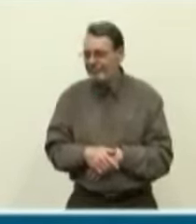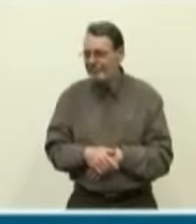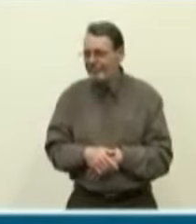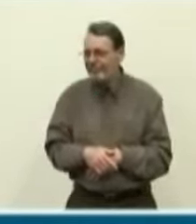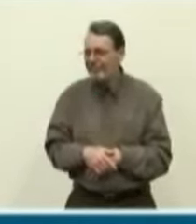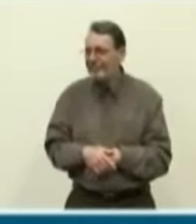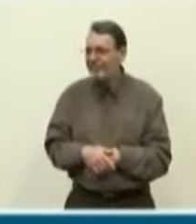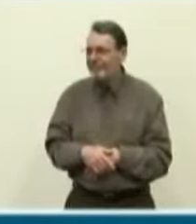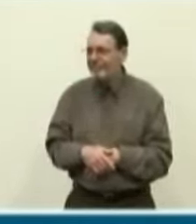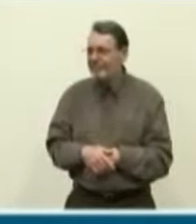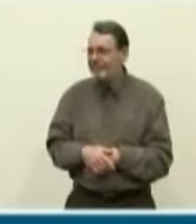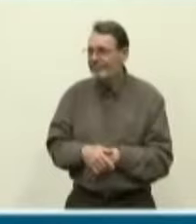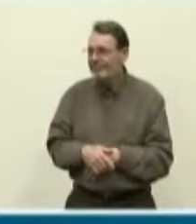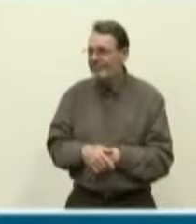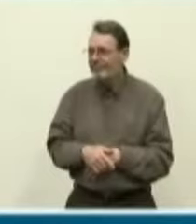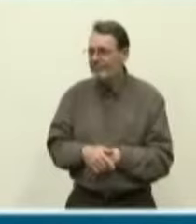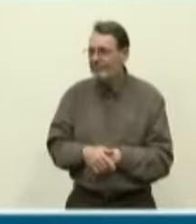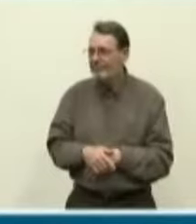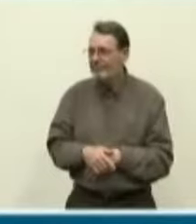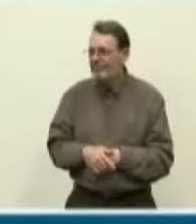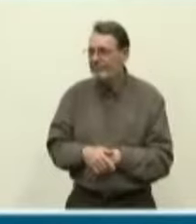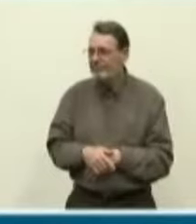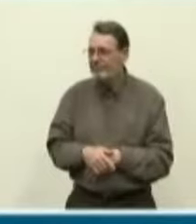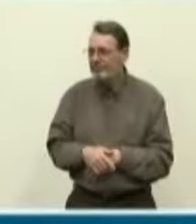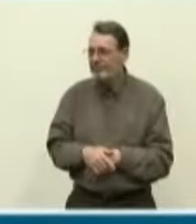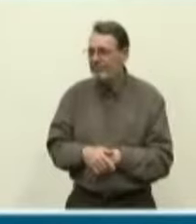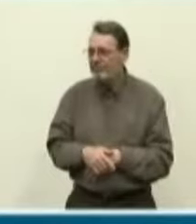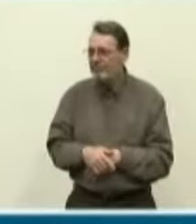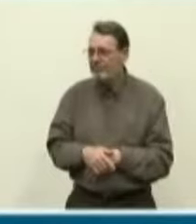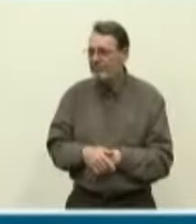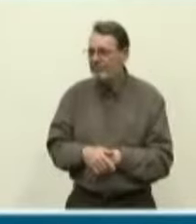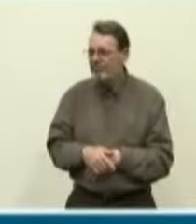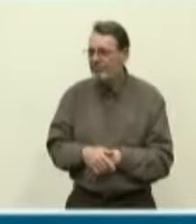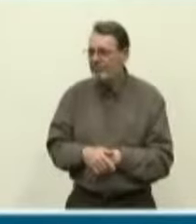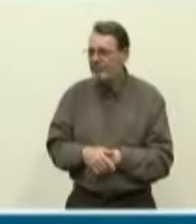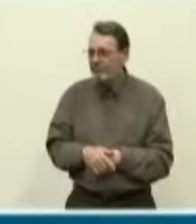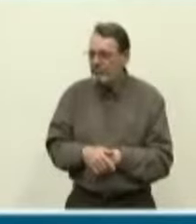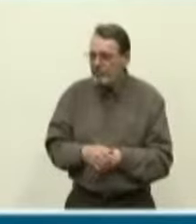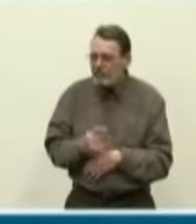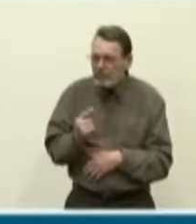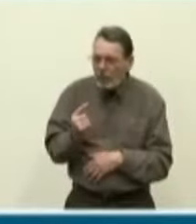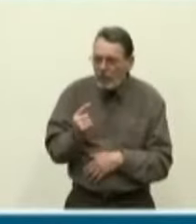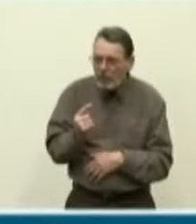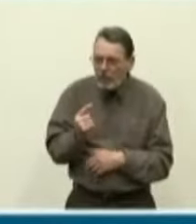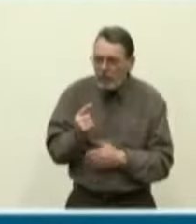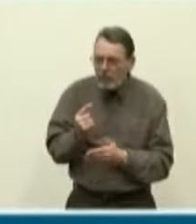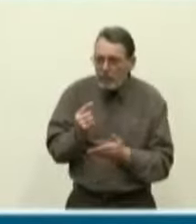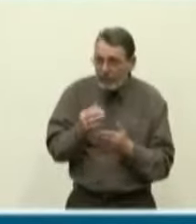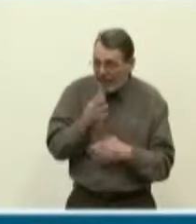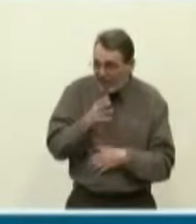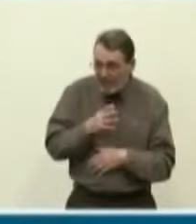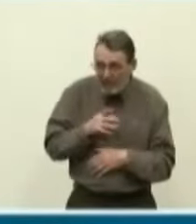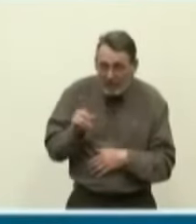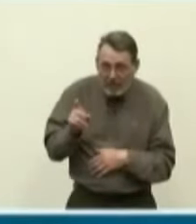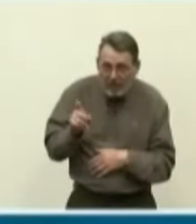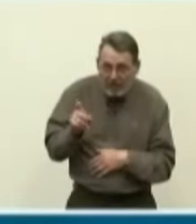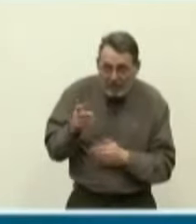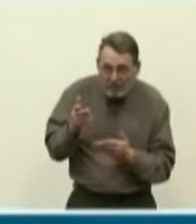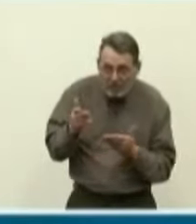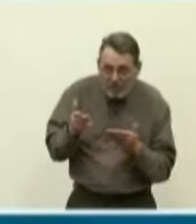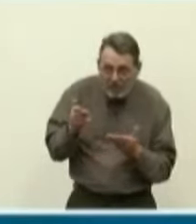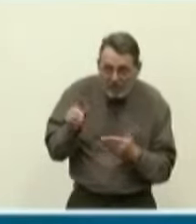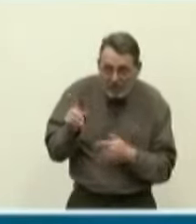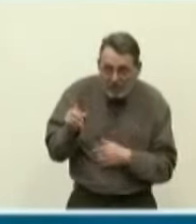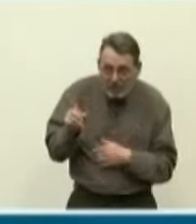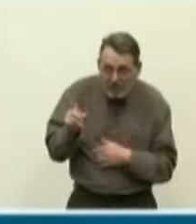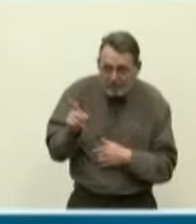1 second. The car. Not very tall. Thinks black. Looks female. Maybe. Yeah. 11.